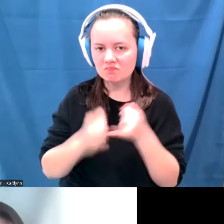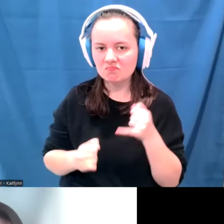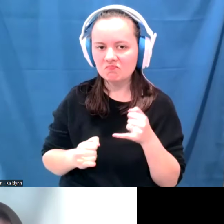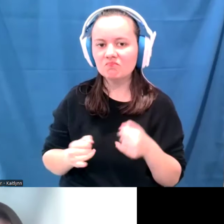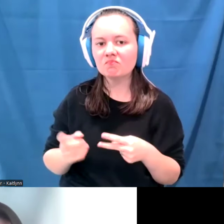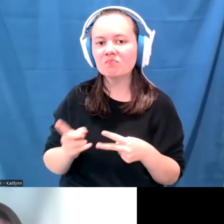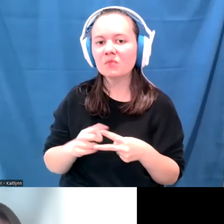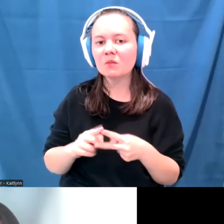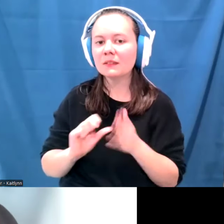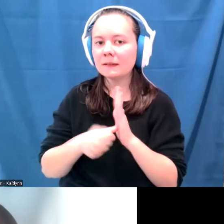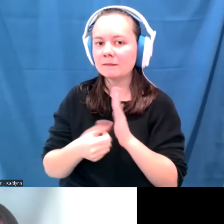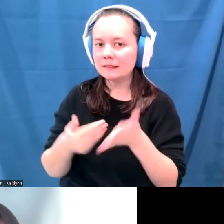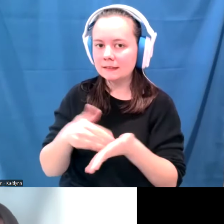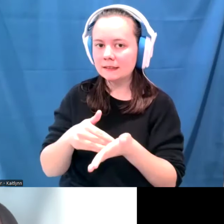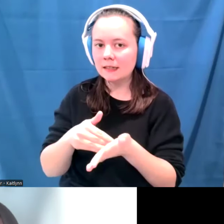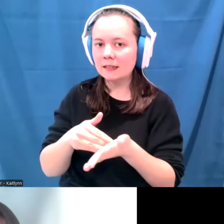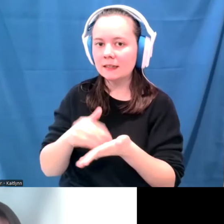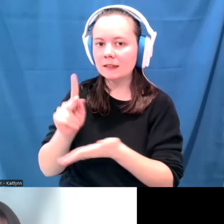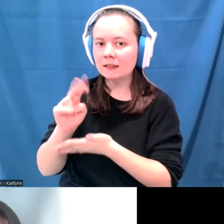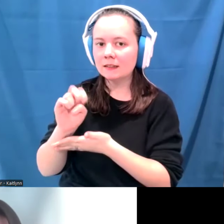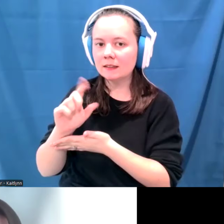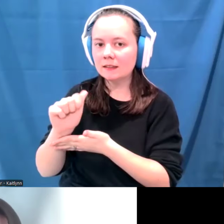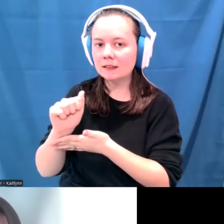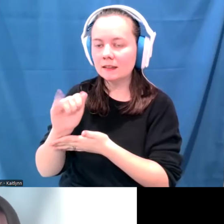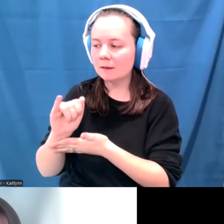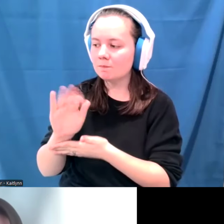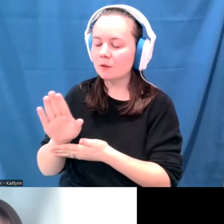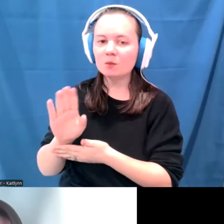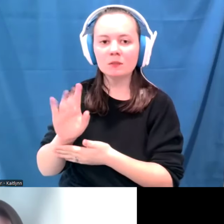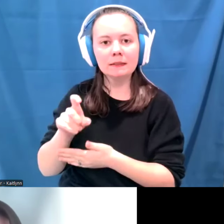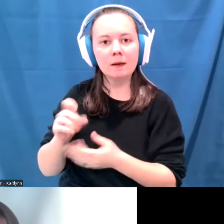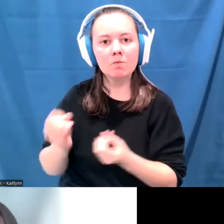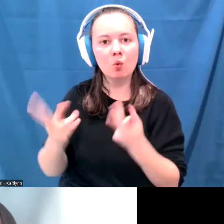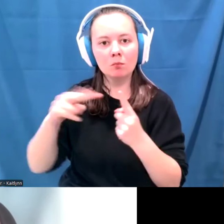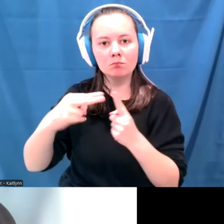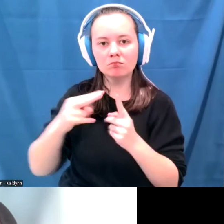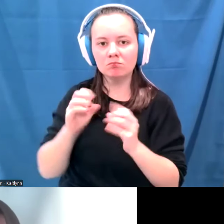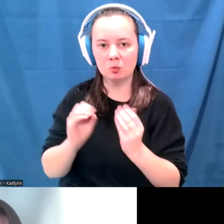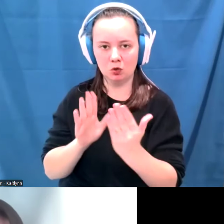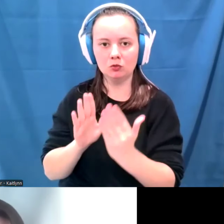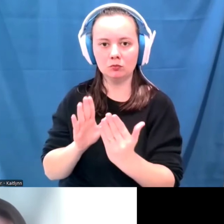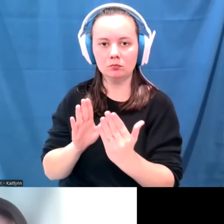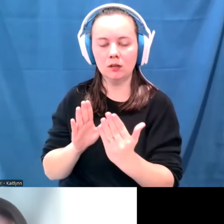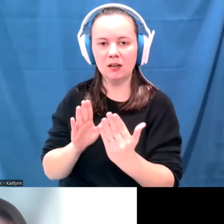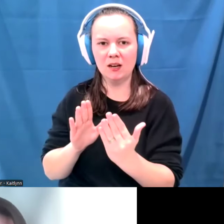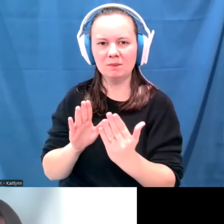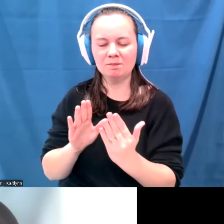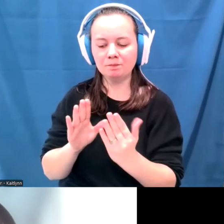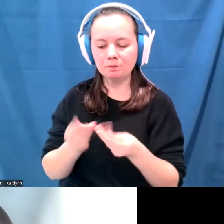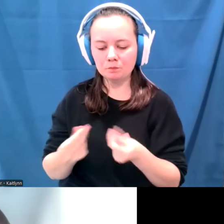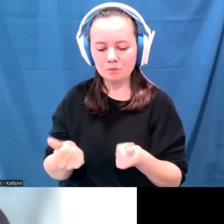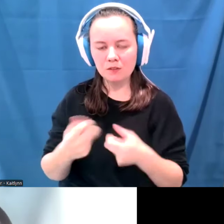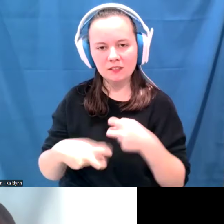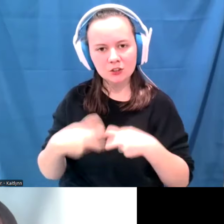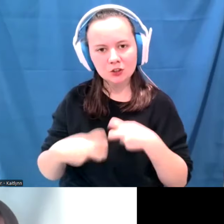is reemphasizing Keezy's approach. This really is going to take a multifaceted approach to address the issues that we're seeing in terms